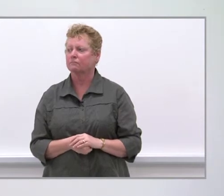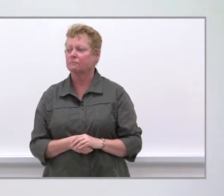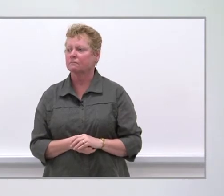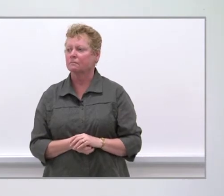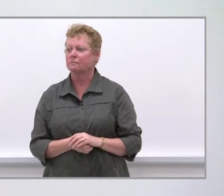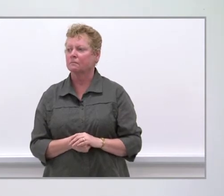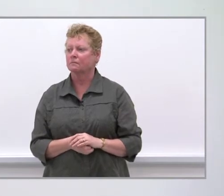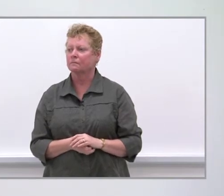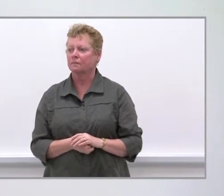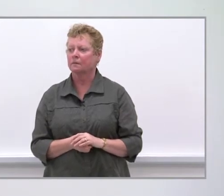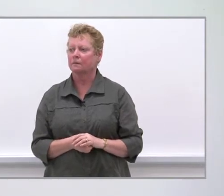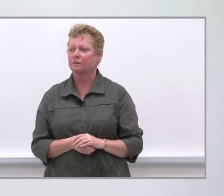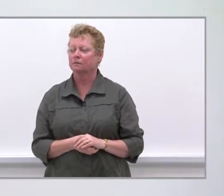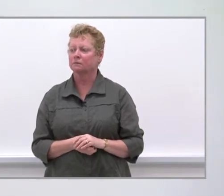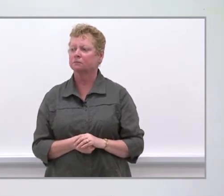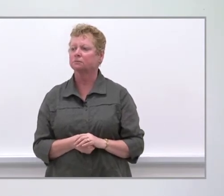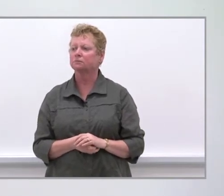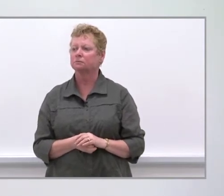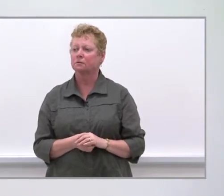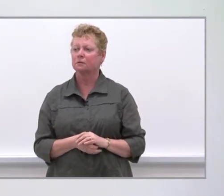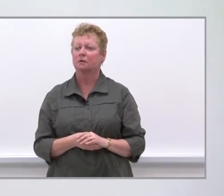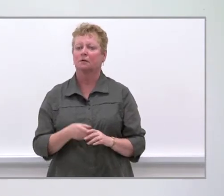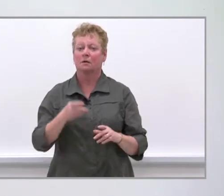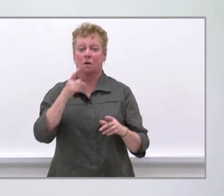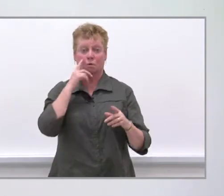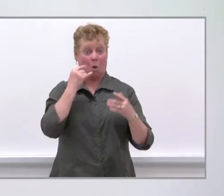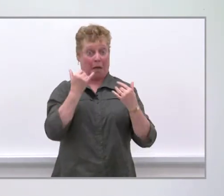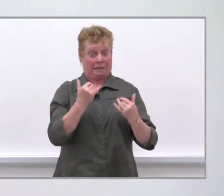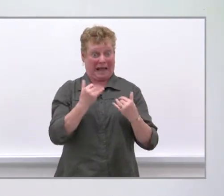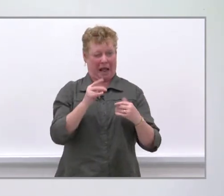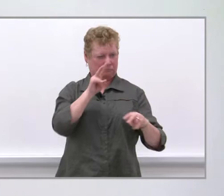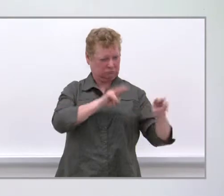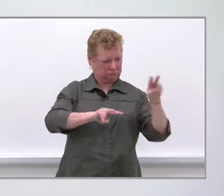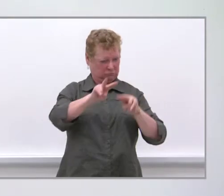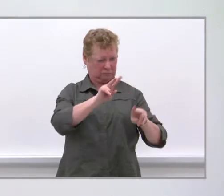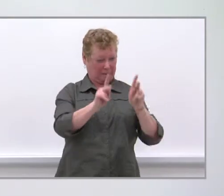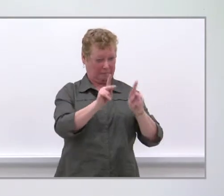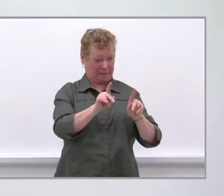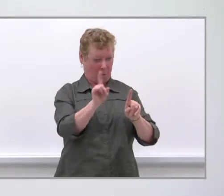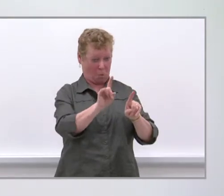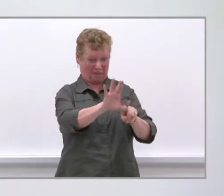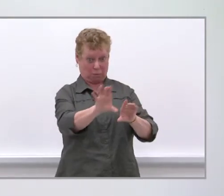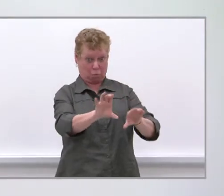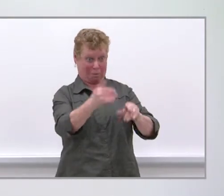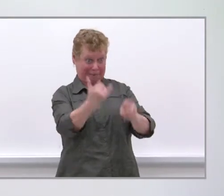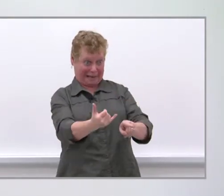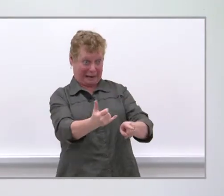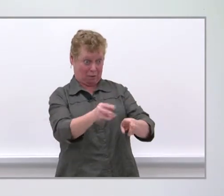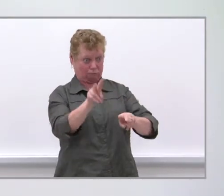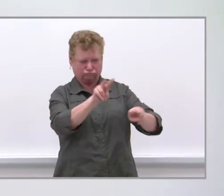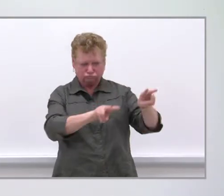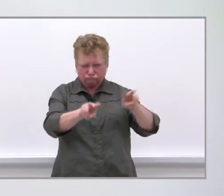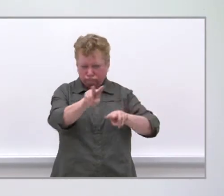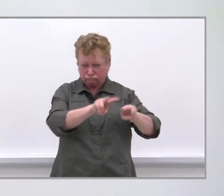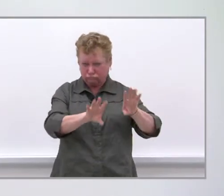So again, we can assess where people are now, currently,